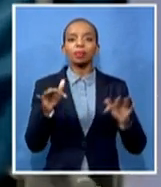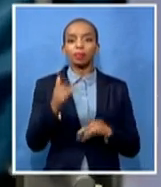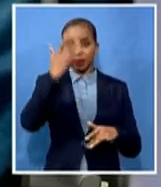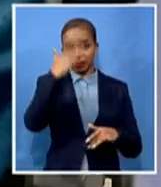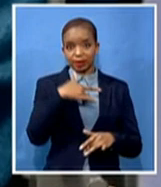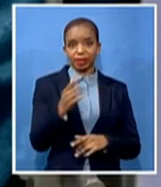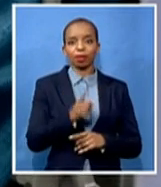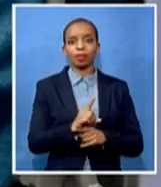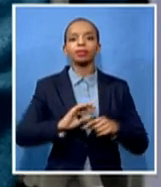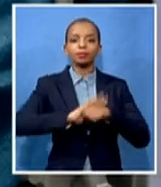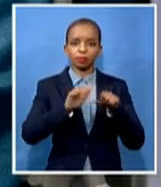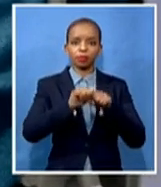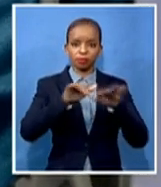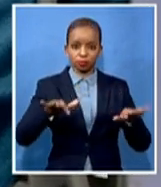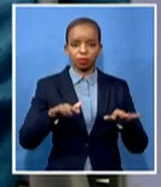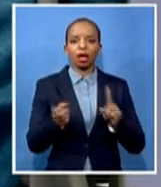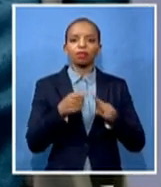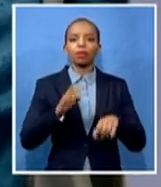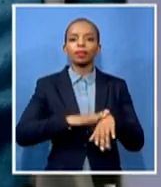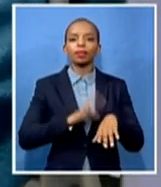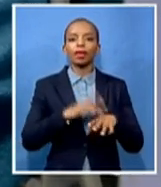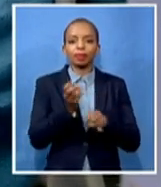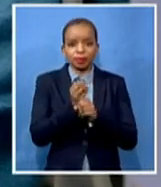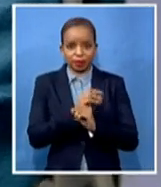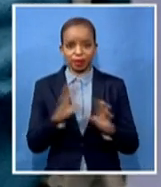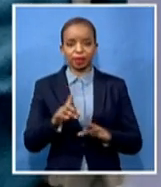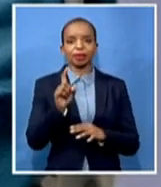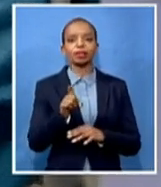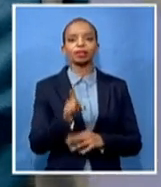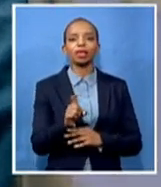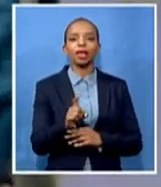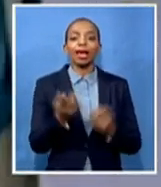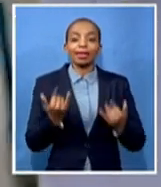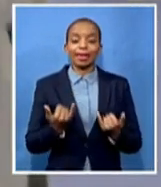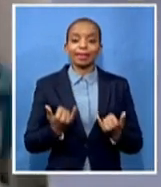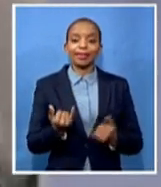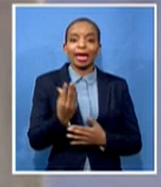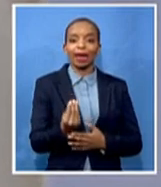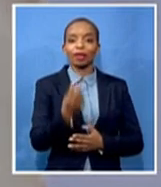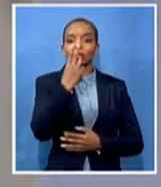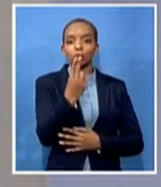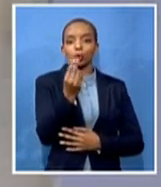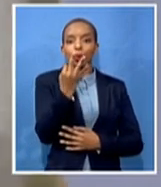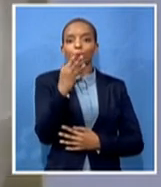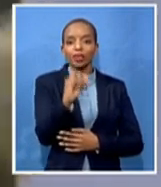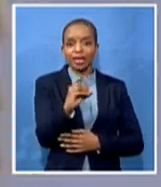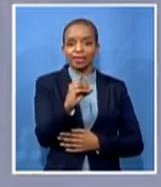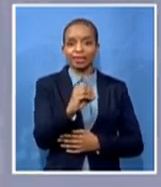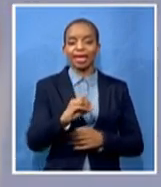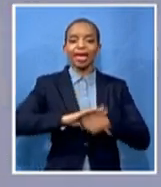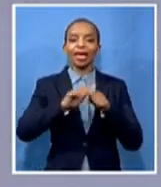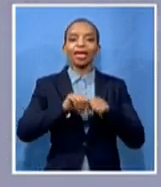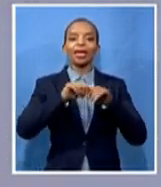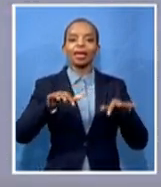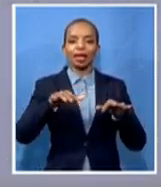And currently, there are 230 COVID patients currently here, and